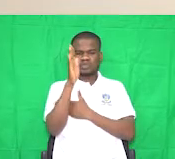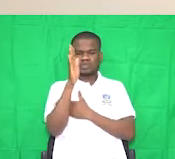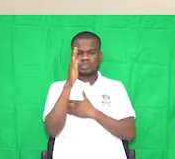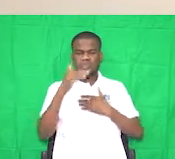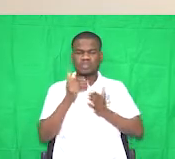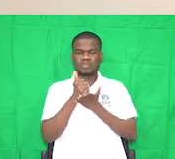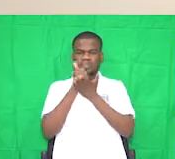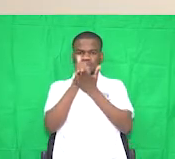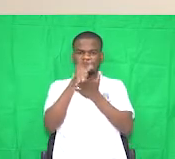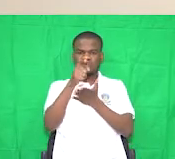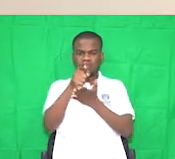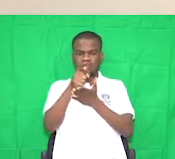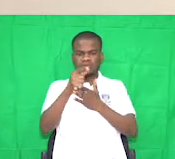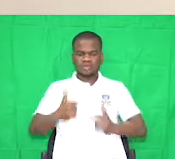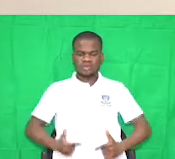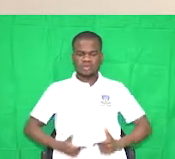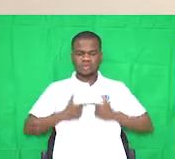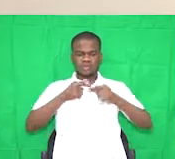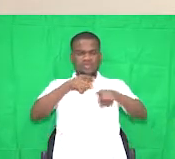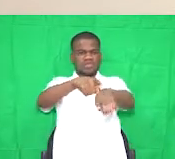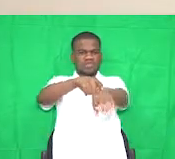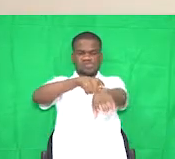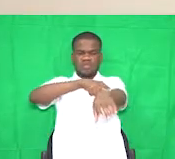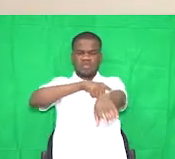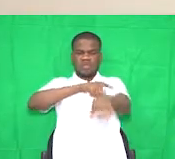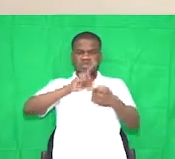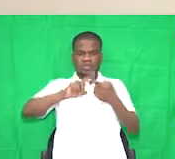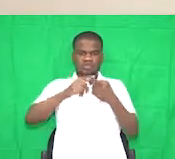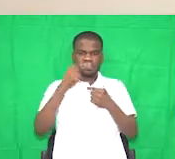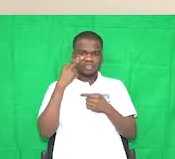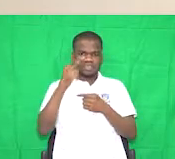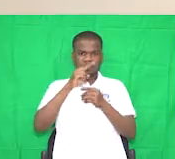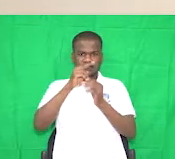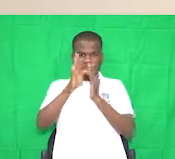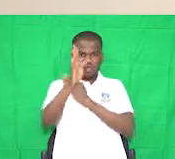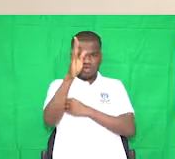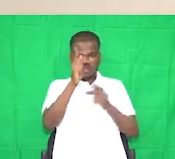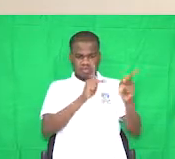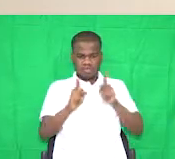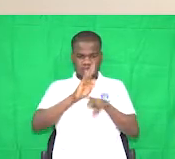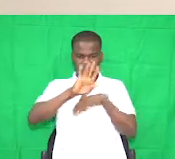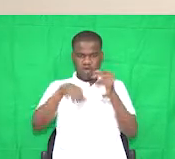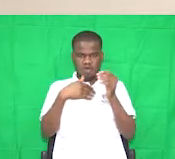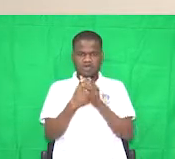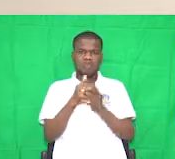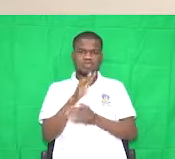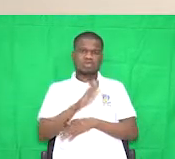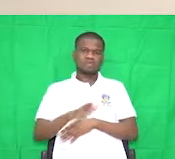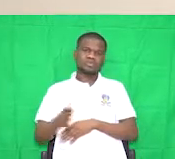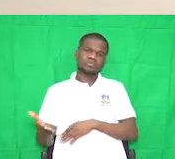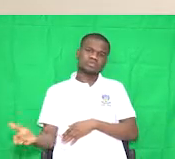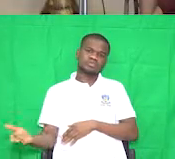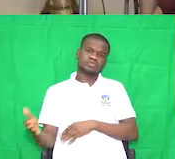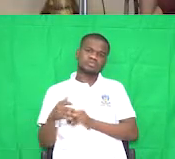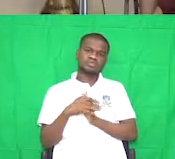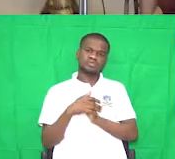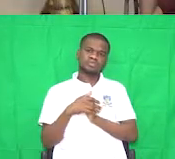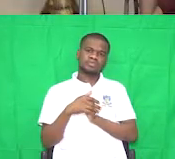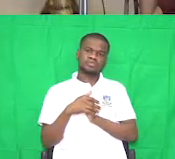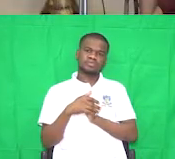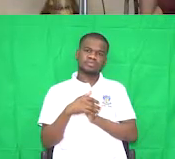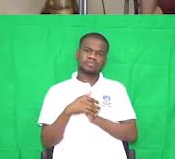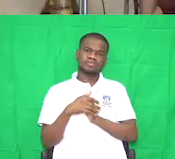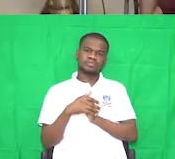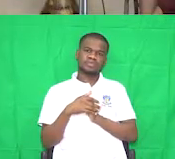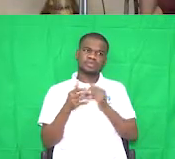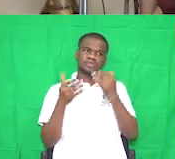live long enough to see God's plans for all your children to manifest. As